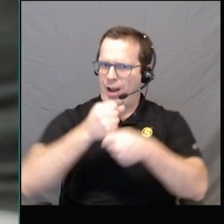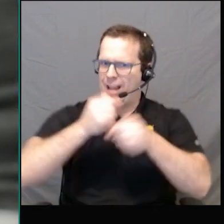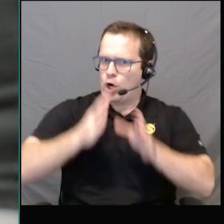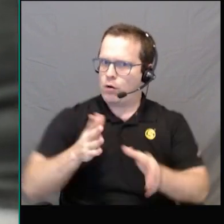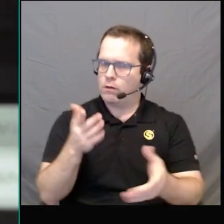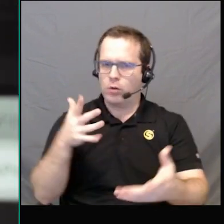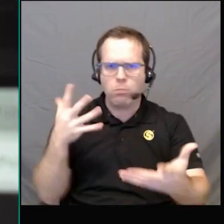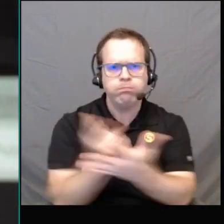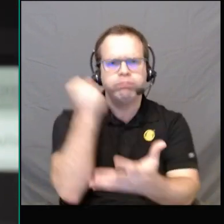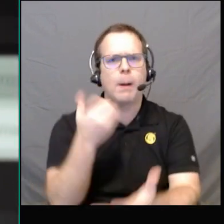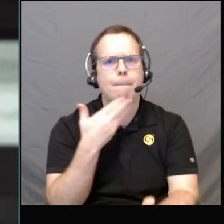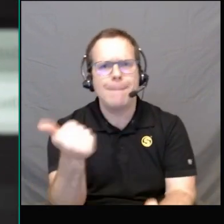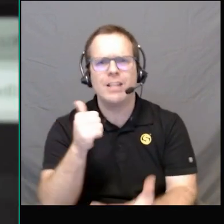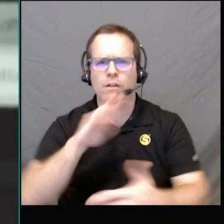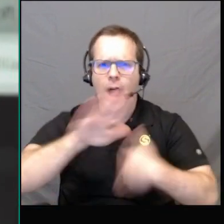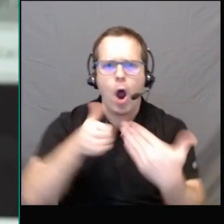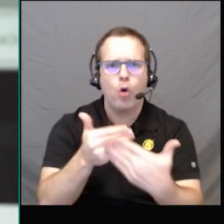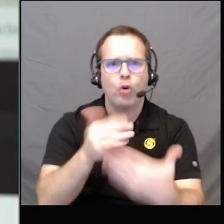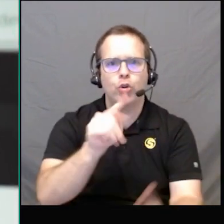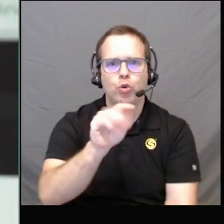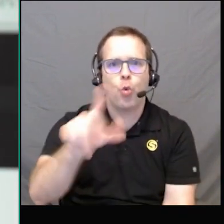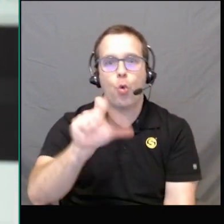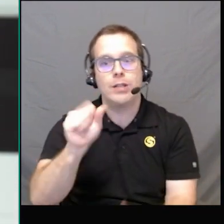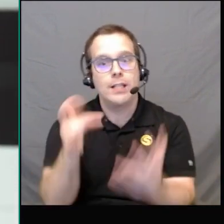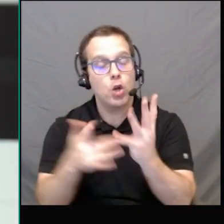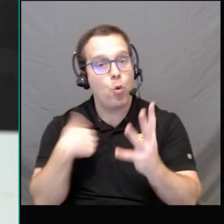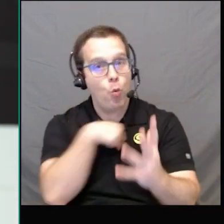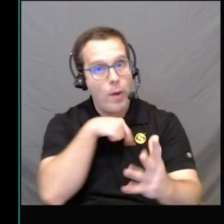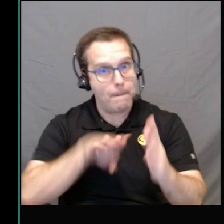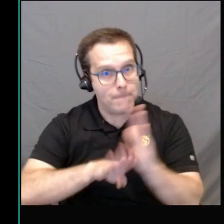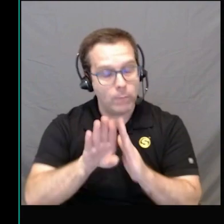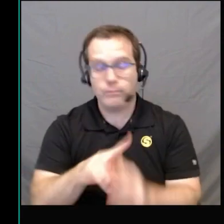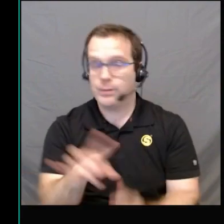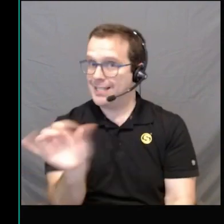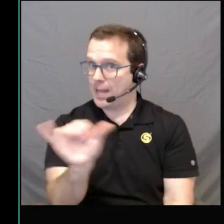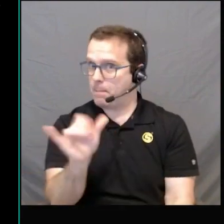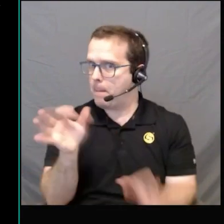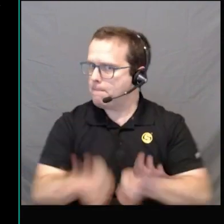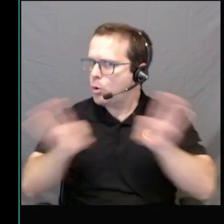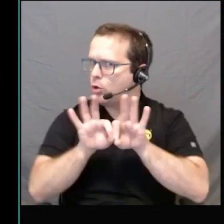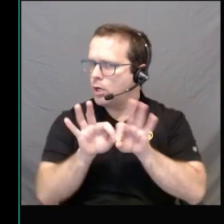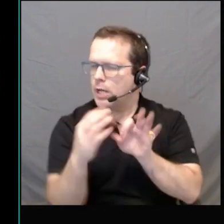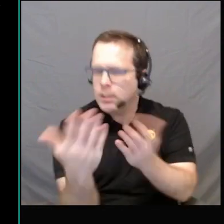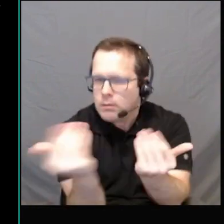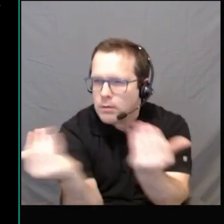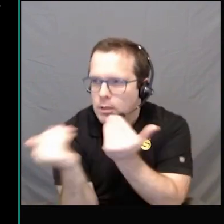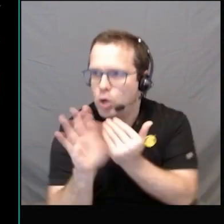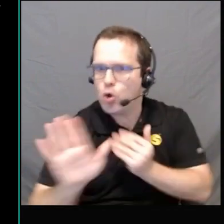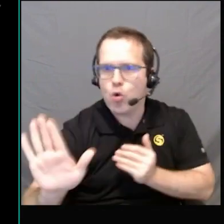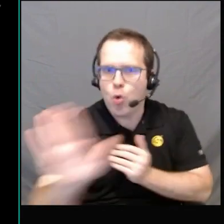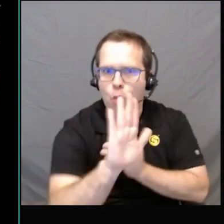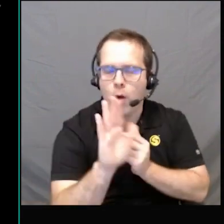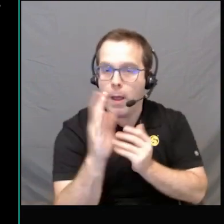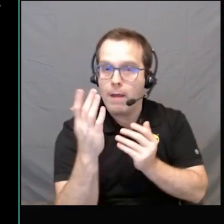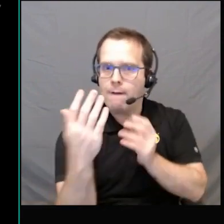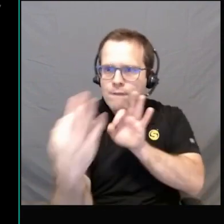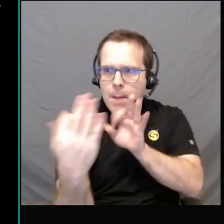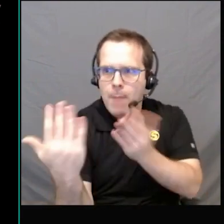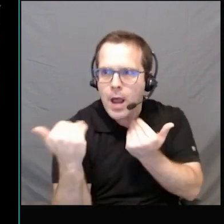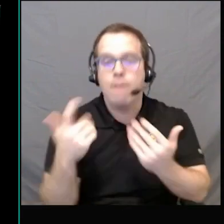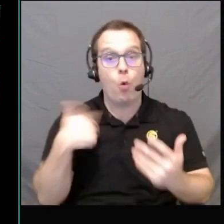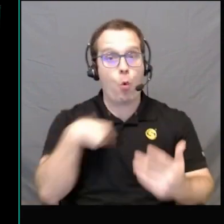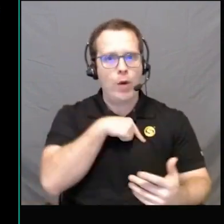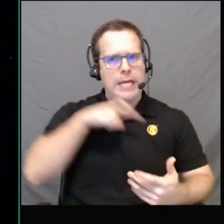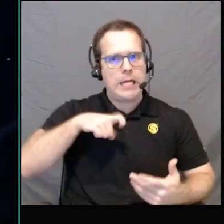of the tools and technologies that we build, and equally important, give us the feedback that we need in order to chart our path forward